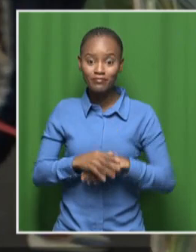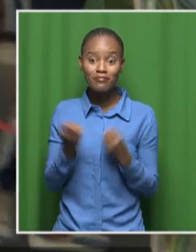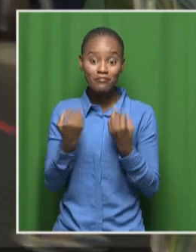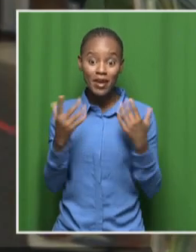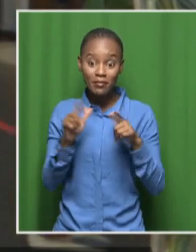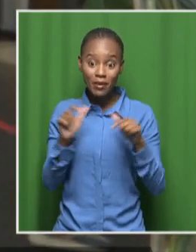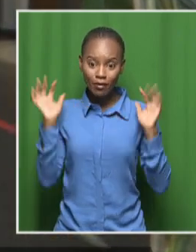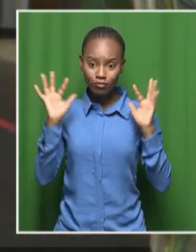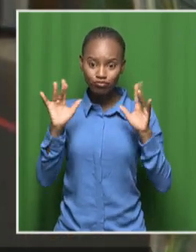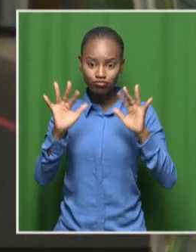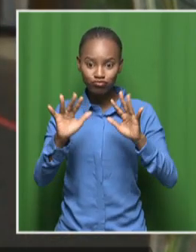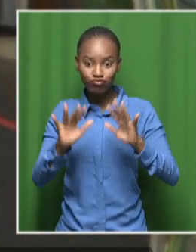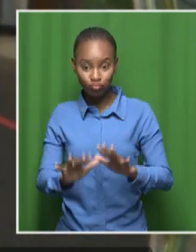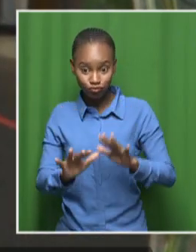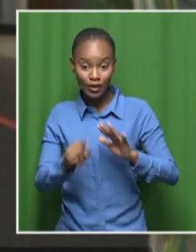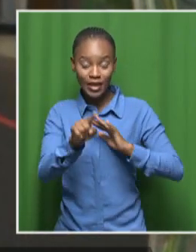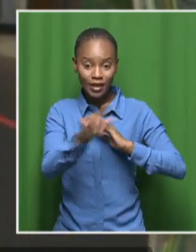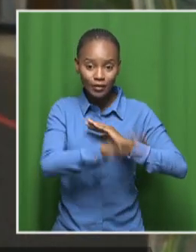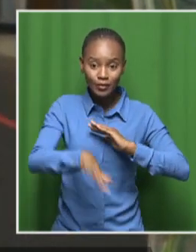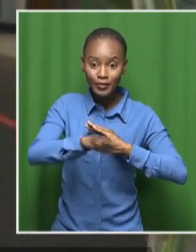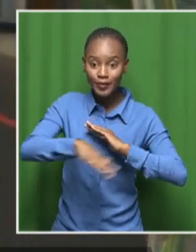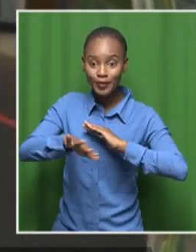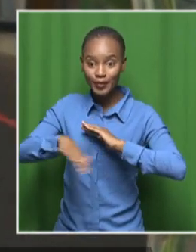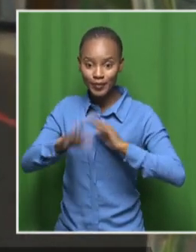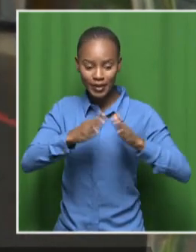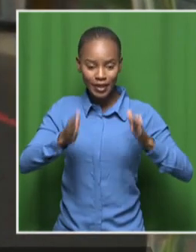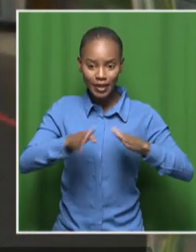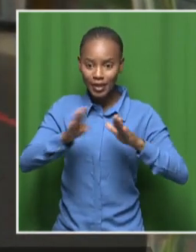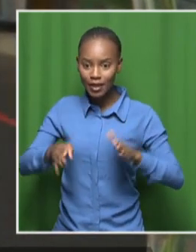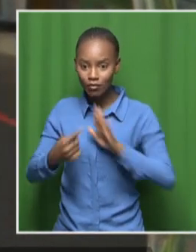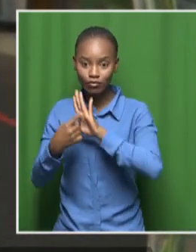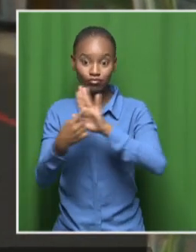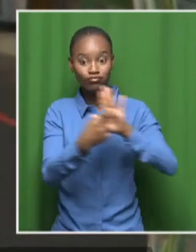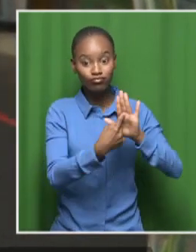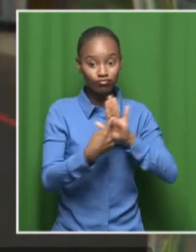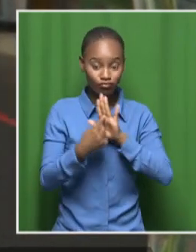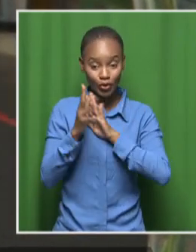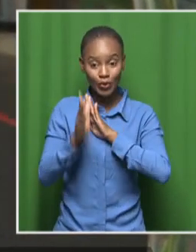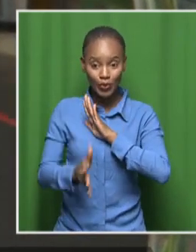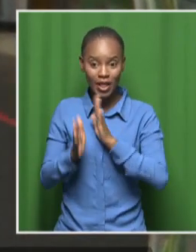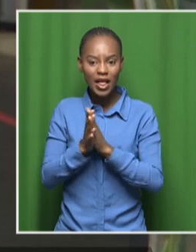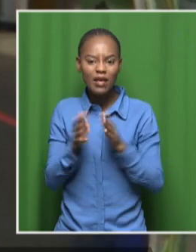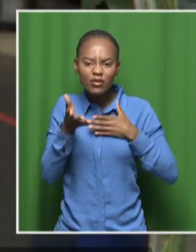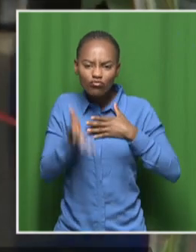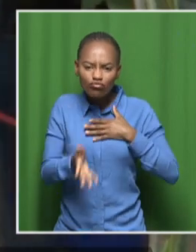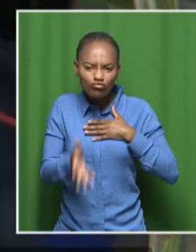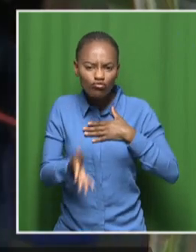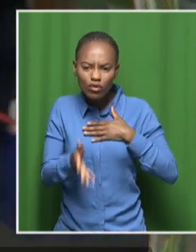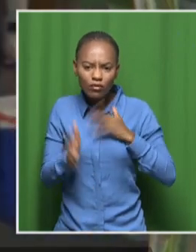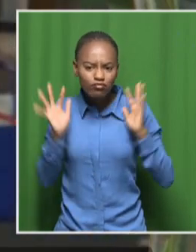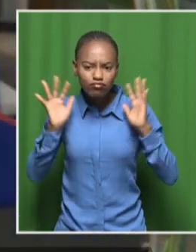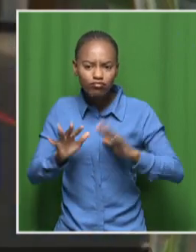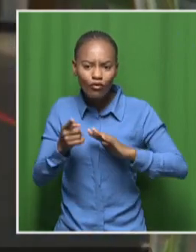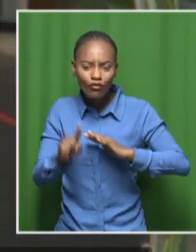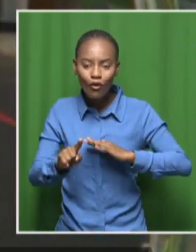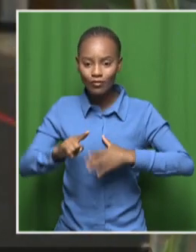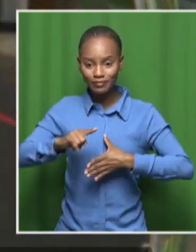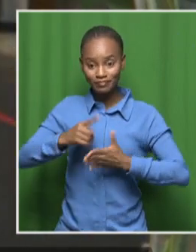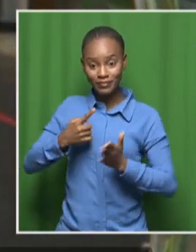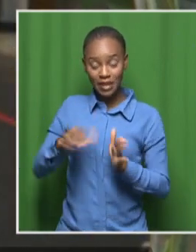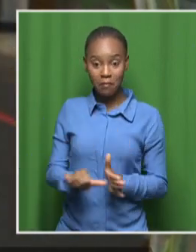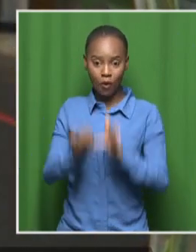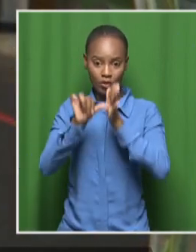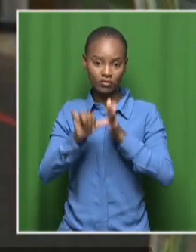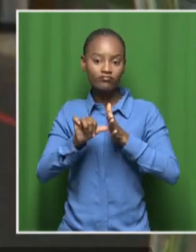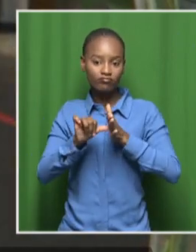show you some of later on during the broadcast, but it's also discussing key issues and some of the elements that, of